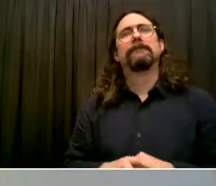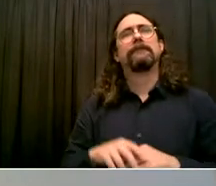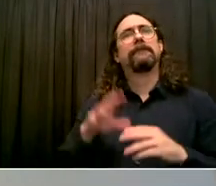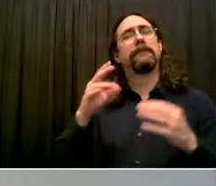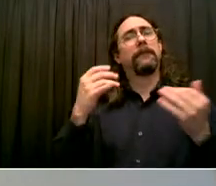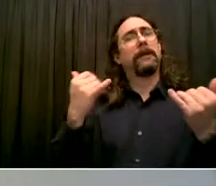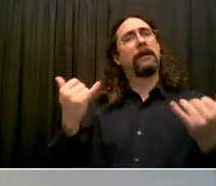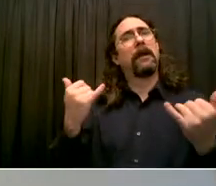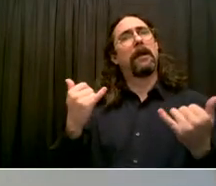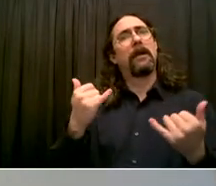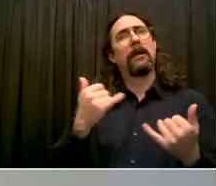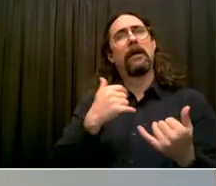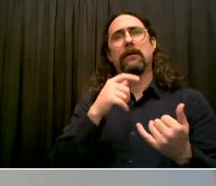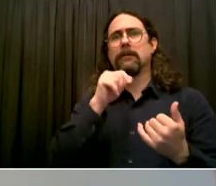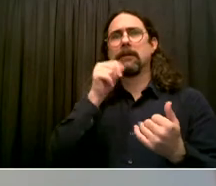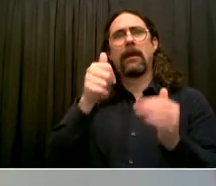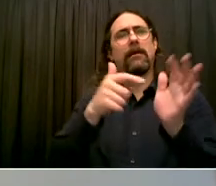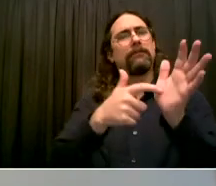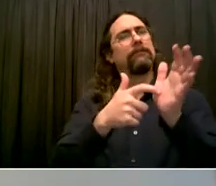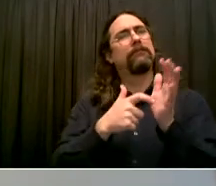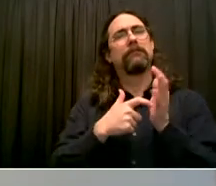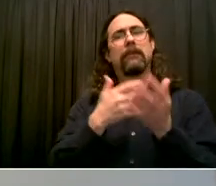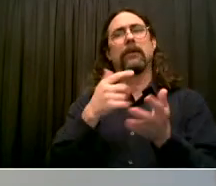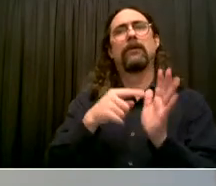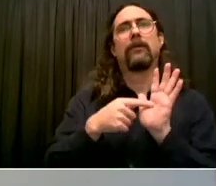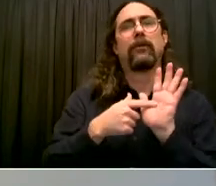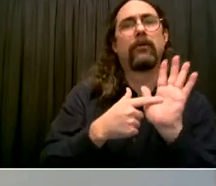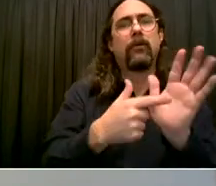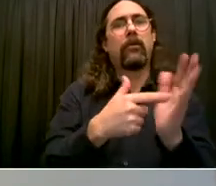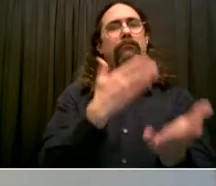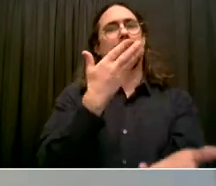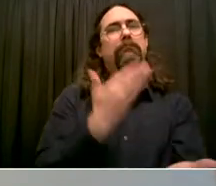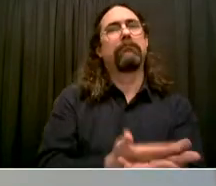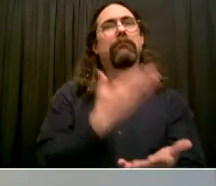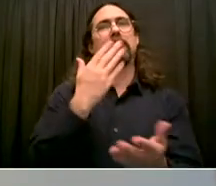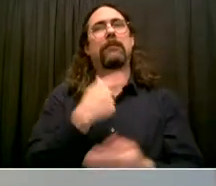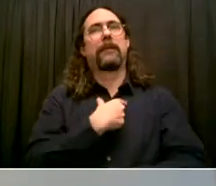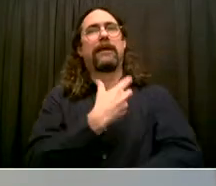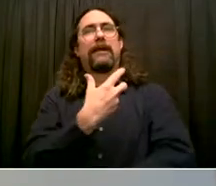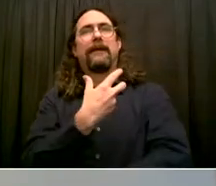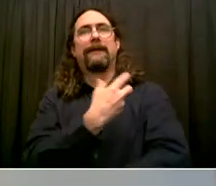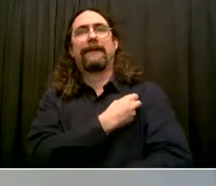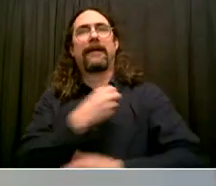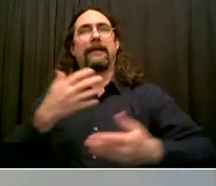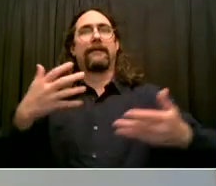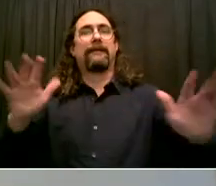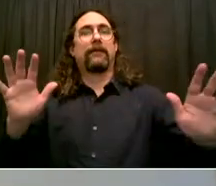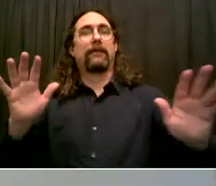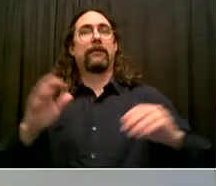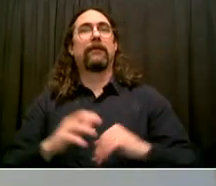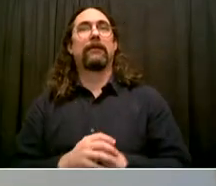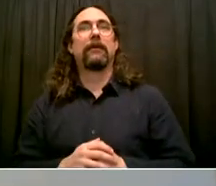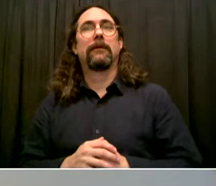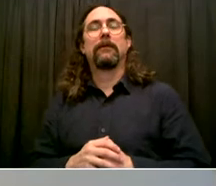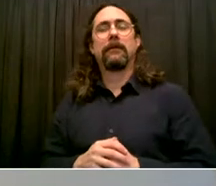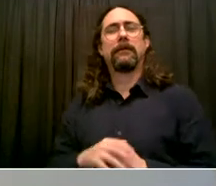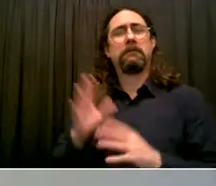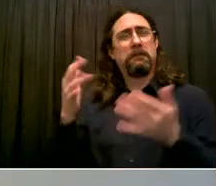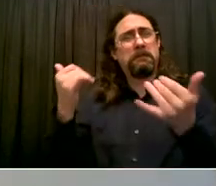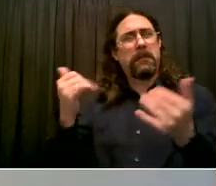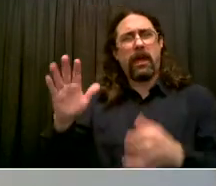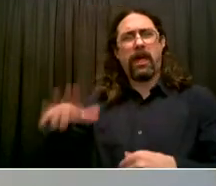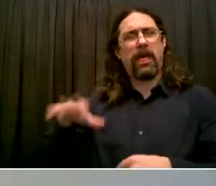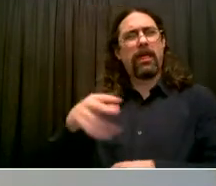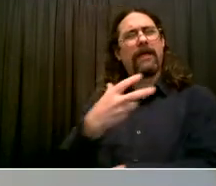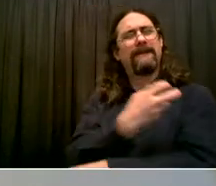widely available to everybody. And that includes, you know, right now we are, you know, our biggest issue is supply right now. And so we